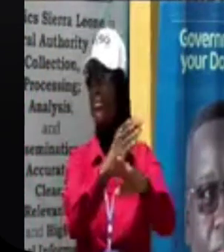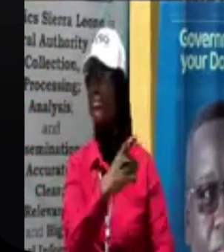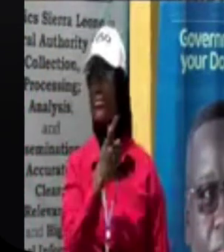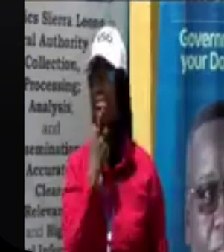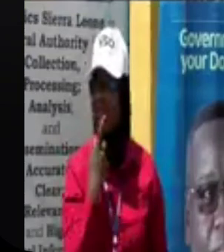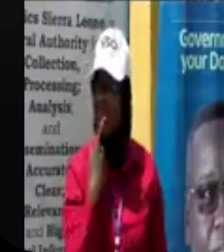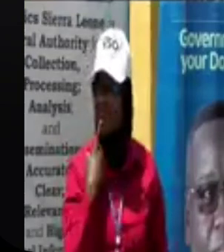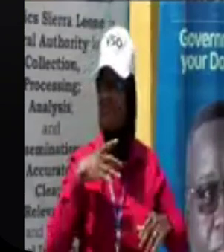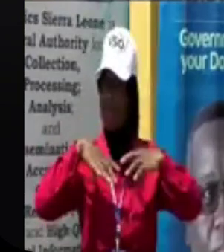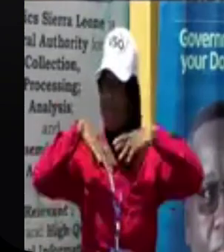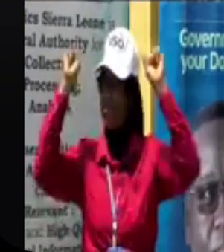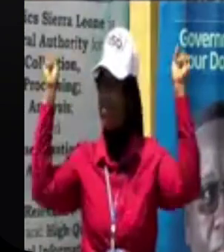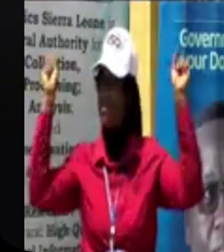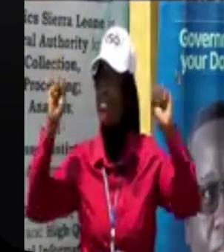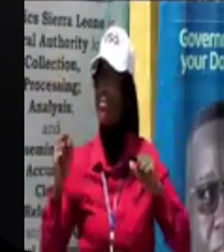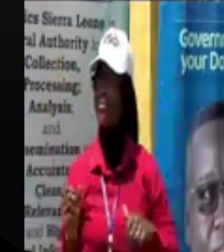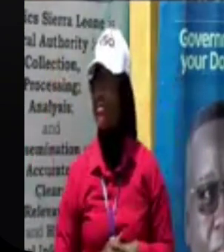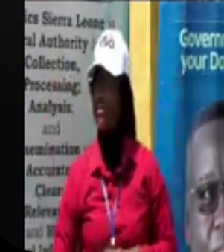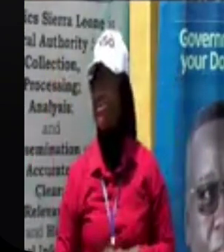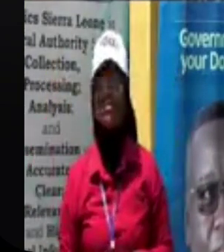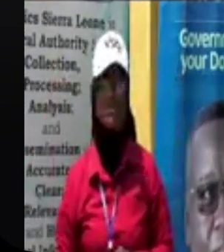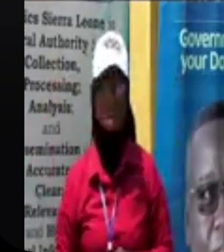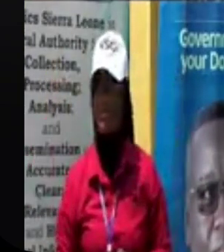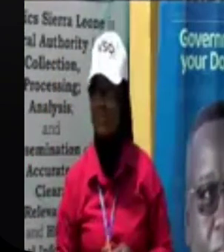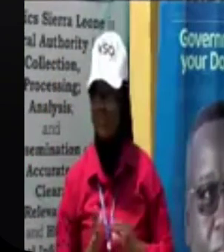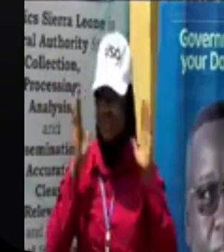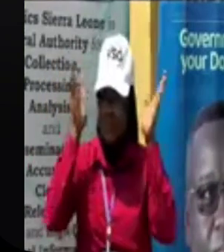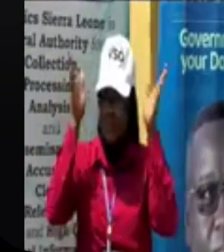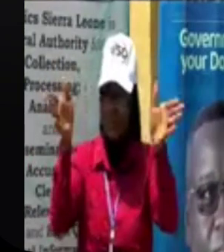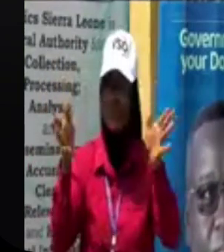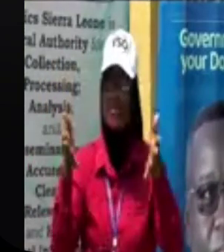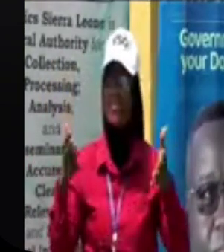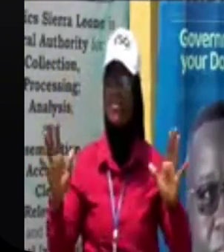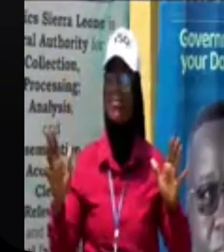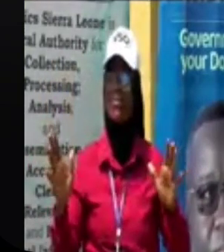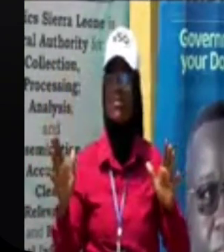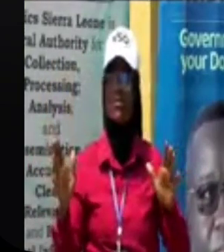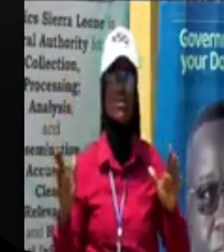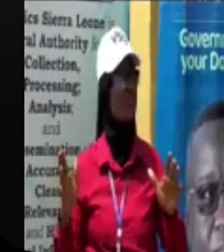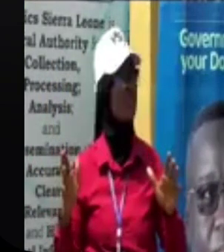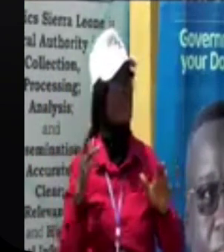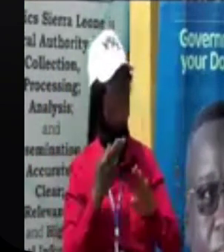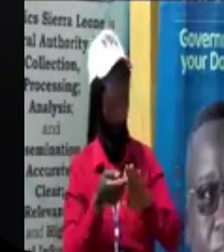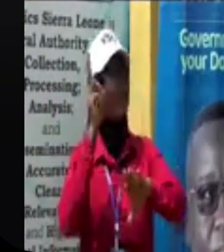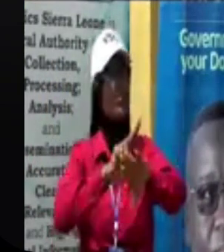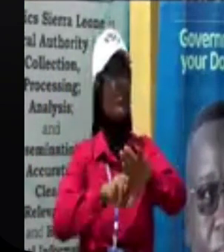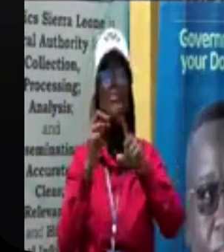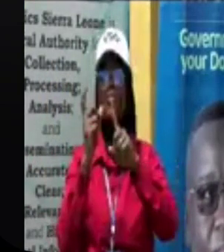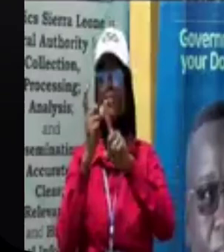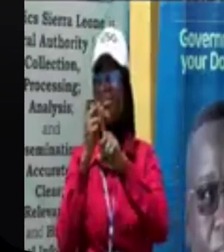said, President Bio, the focus on where we increase rice production.